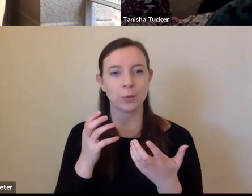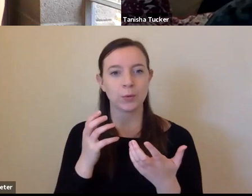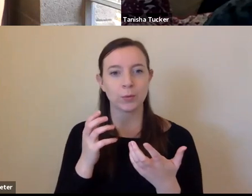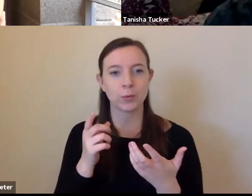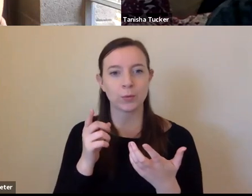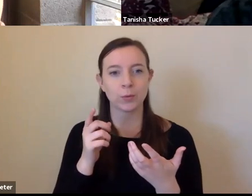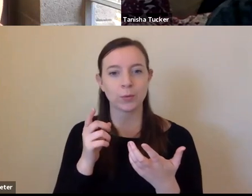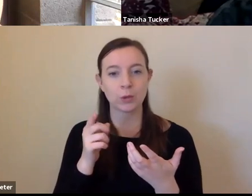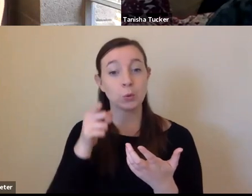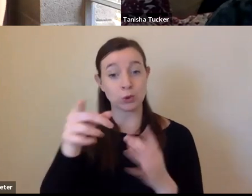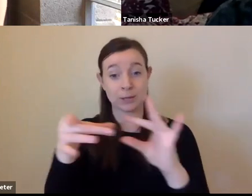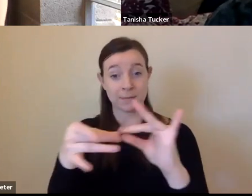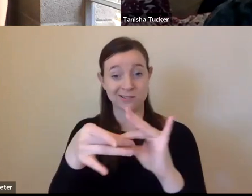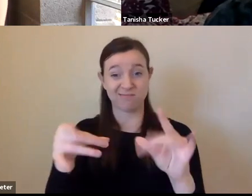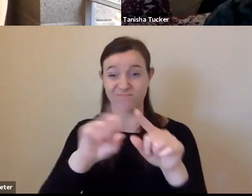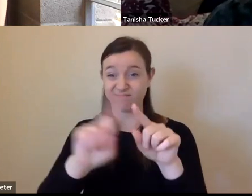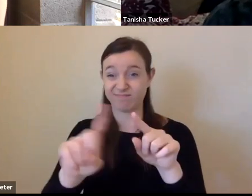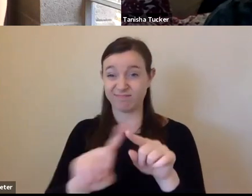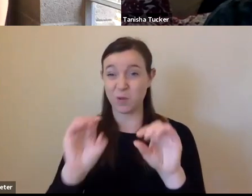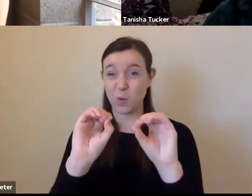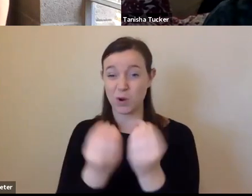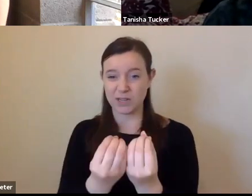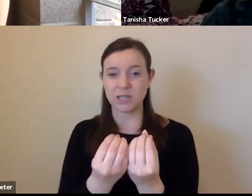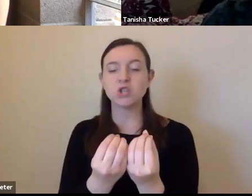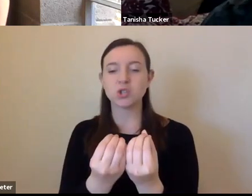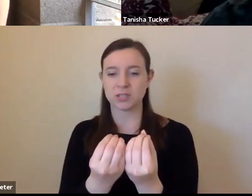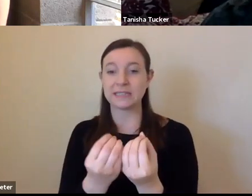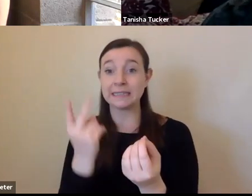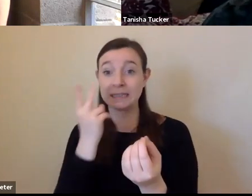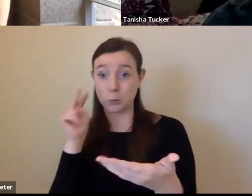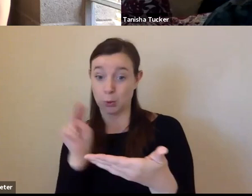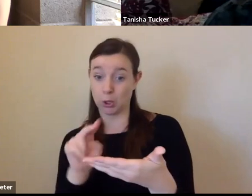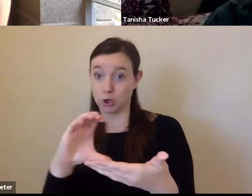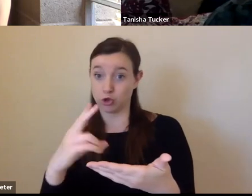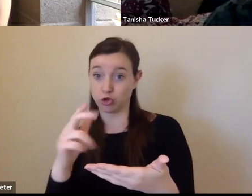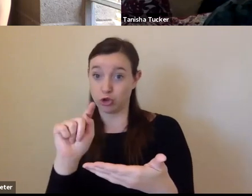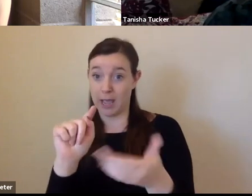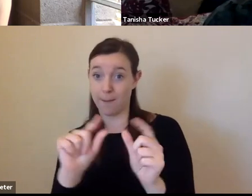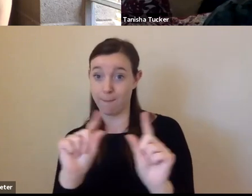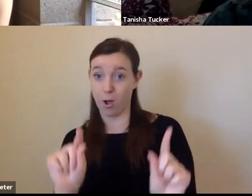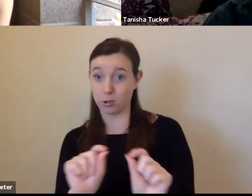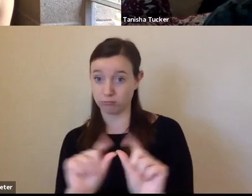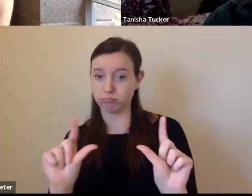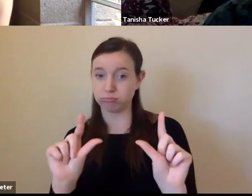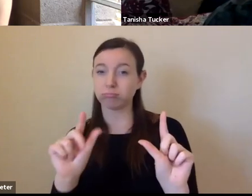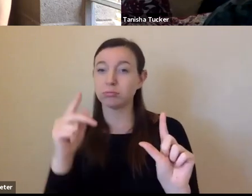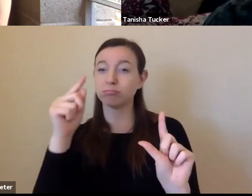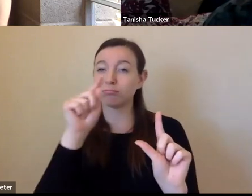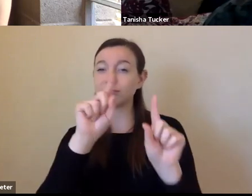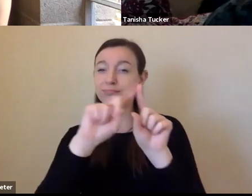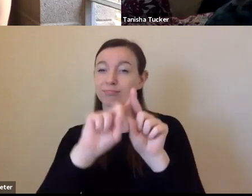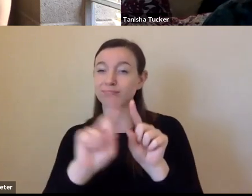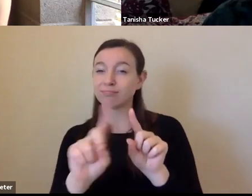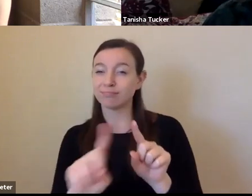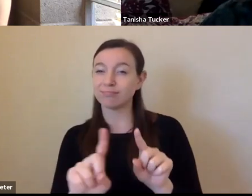organizations that she mentioned into the chat box. So there's another question here. Do you have a partnership with the Tohono